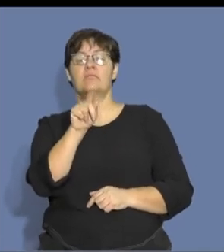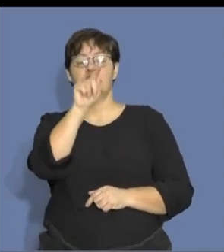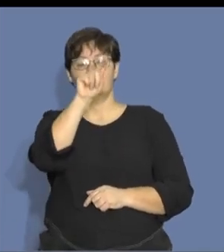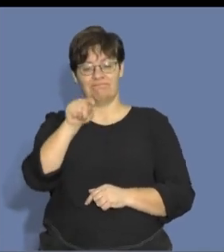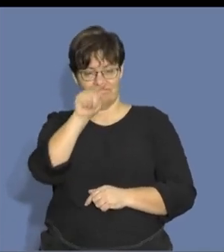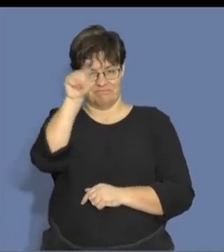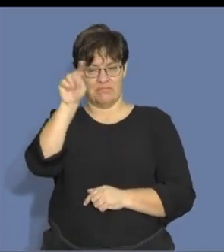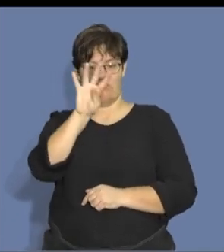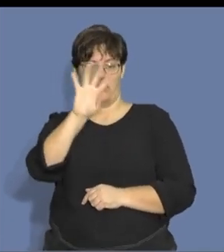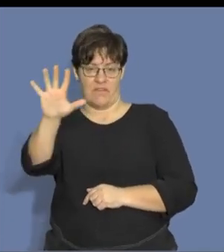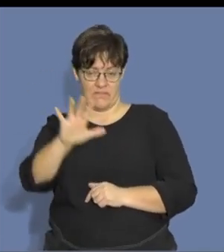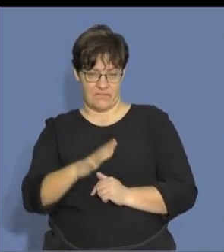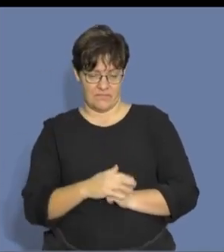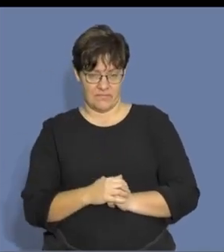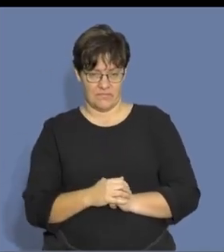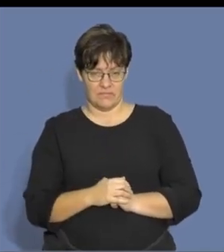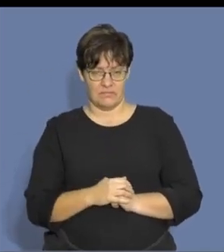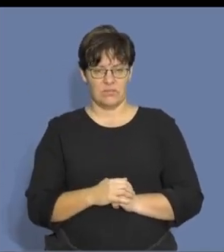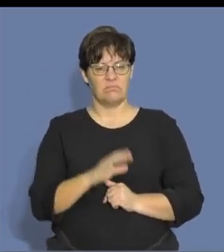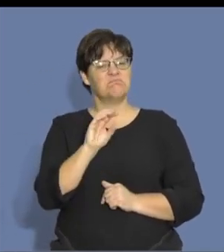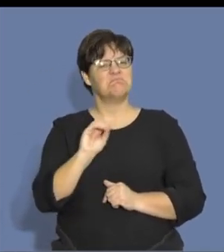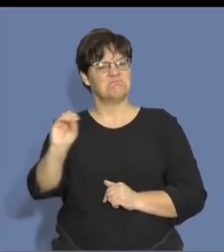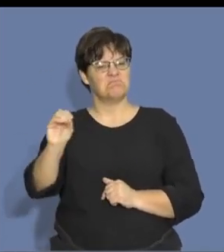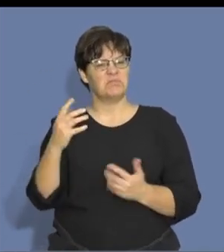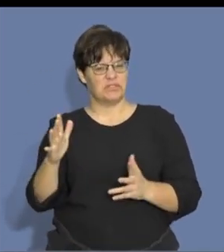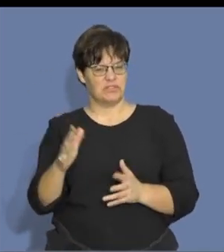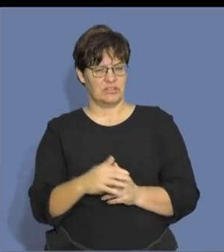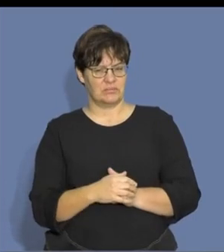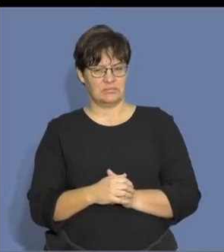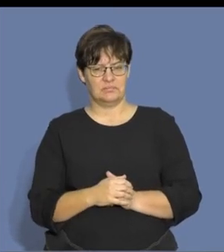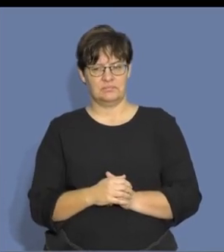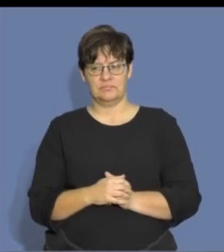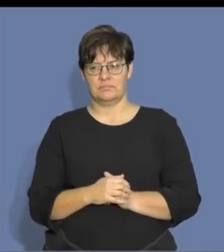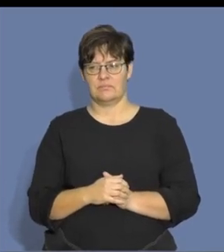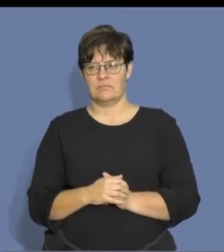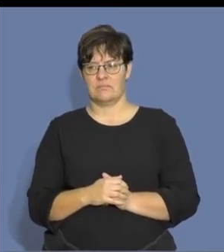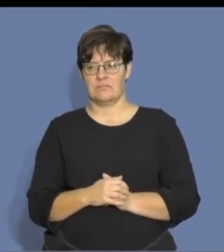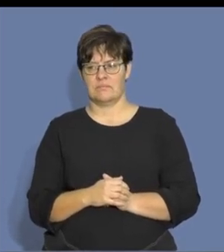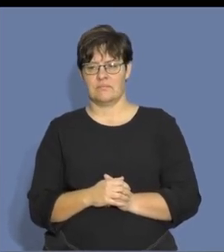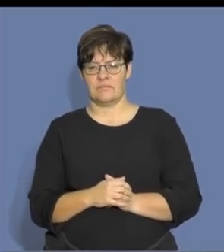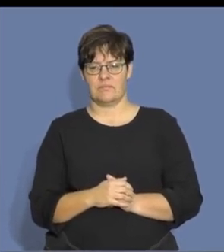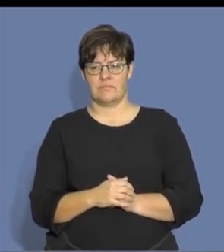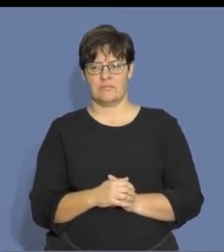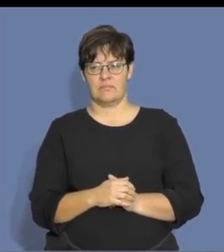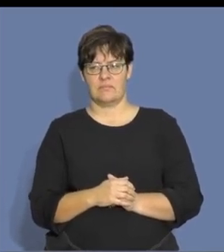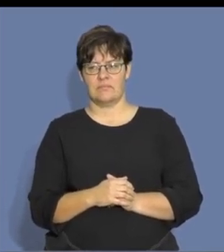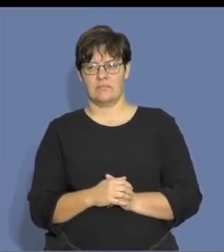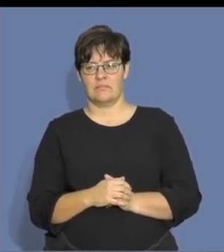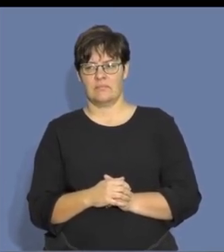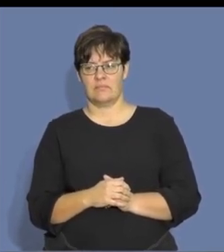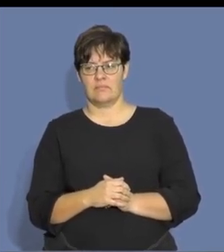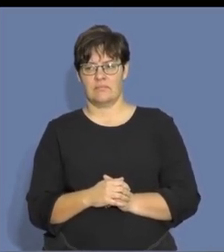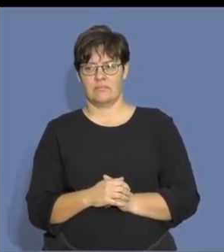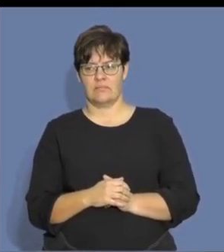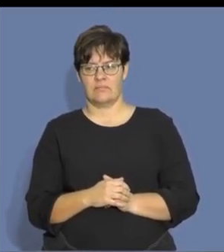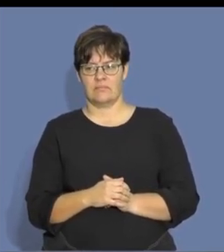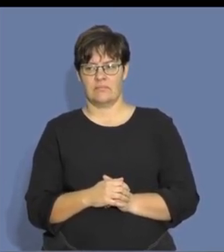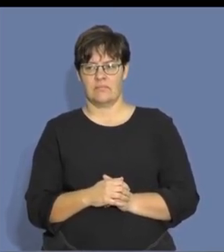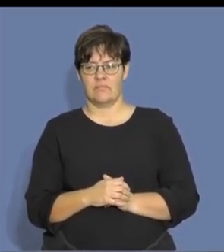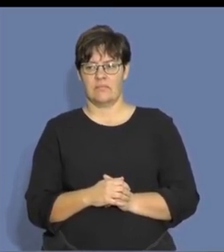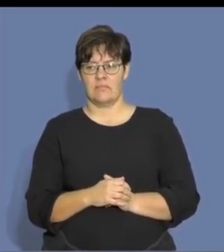root of 45. So let's just put that into our equation and see what happens. X squared plus y squared is equal to